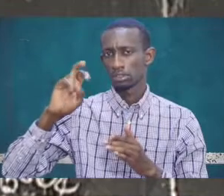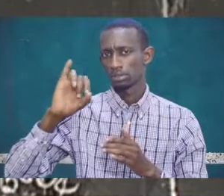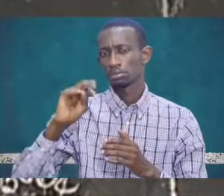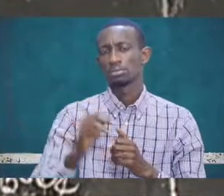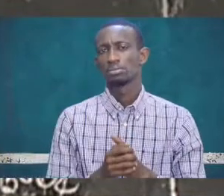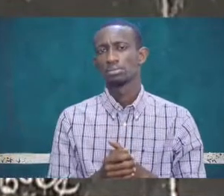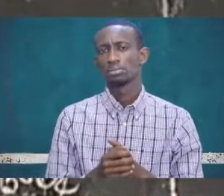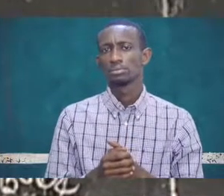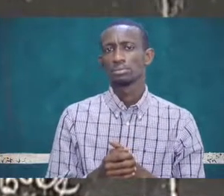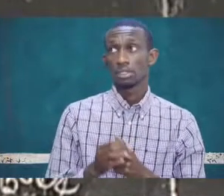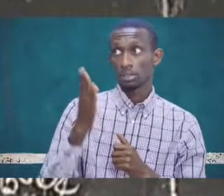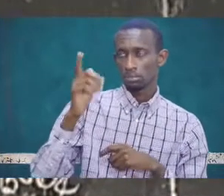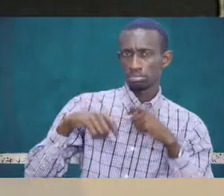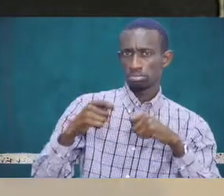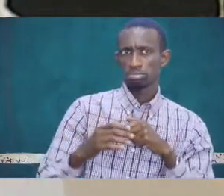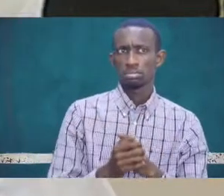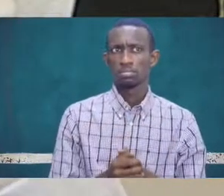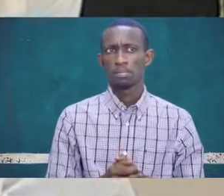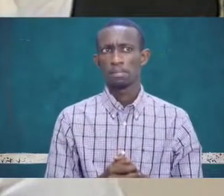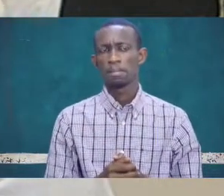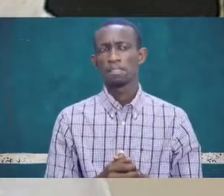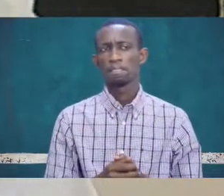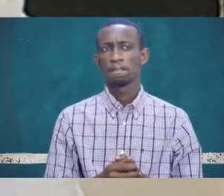back once again. So this will be,